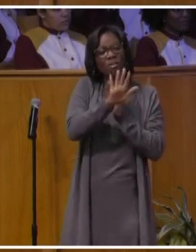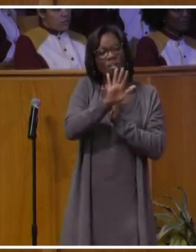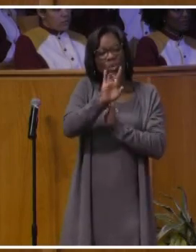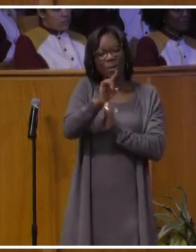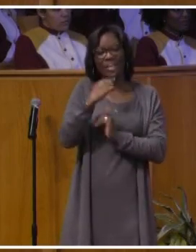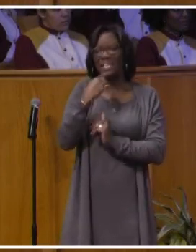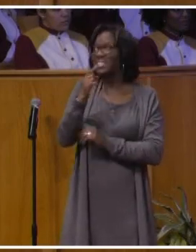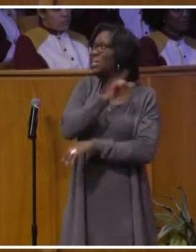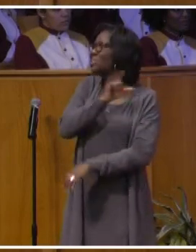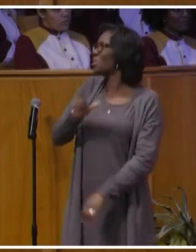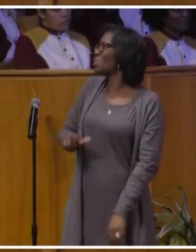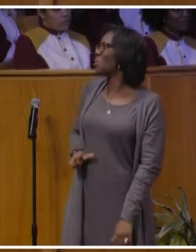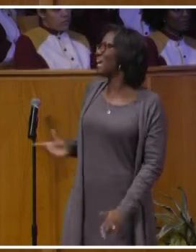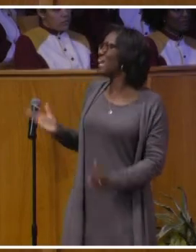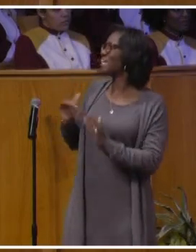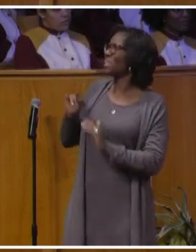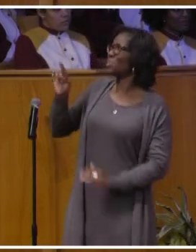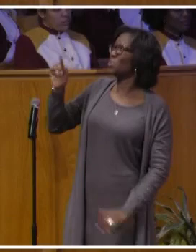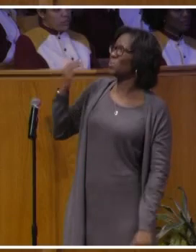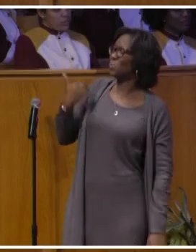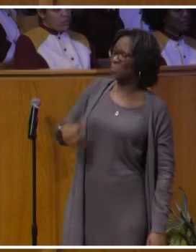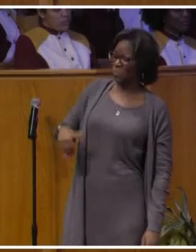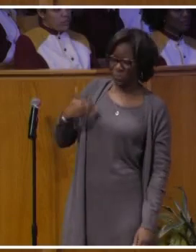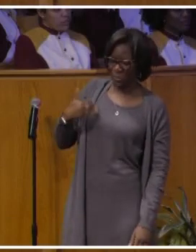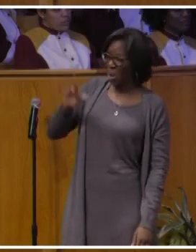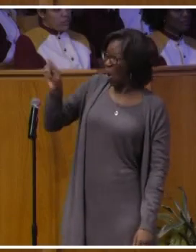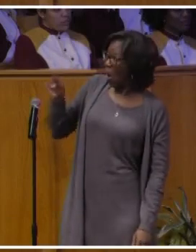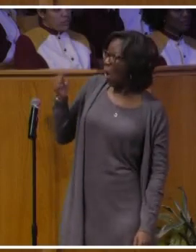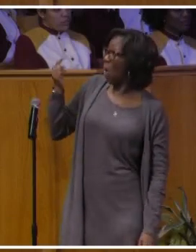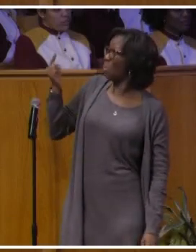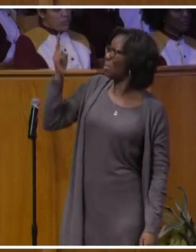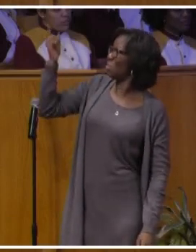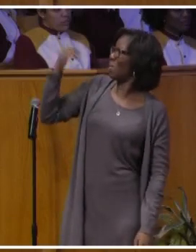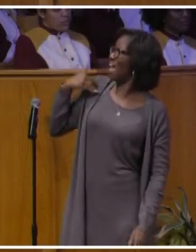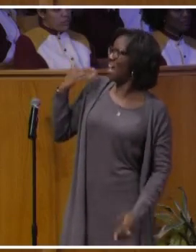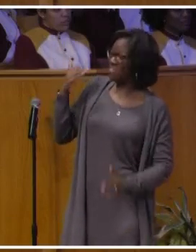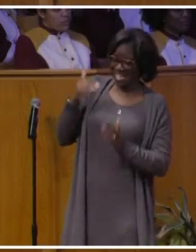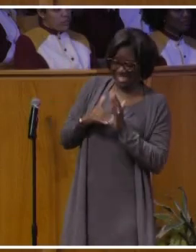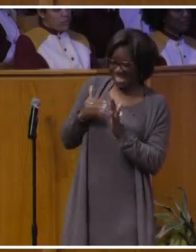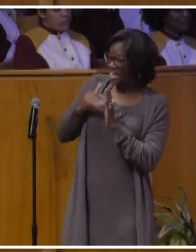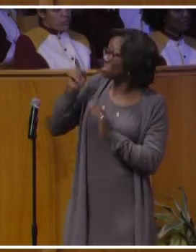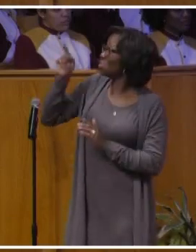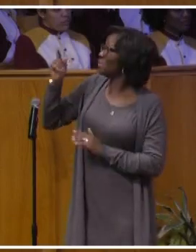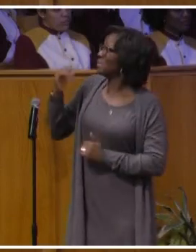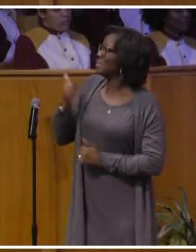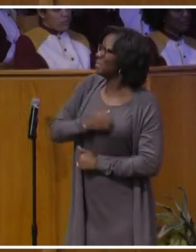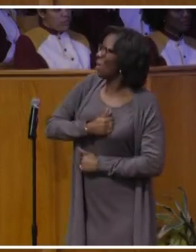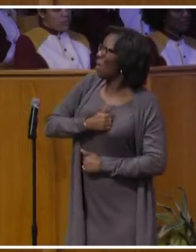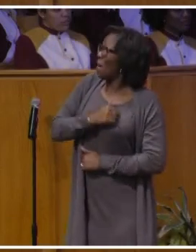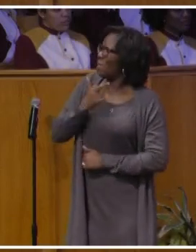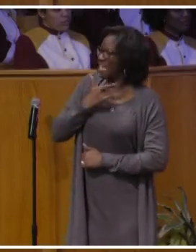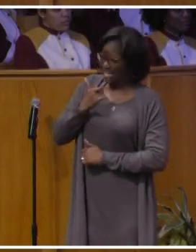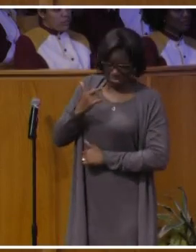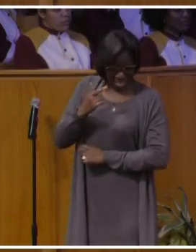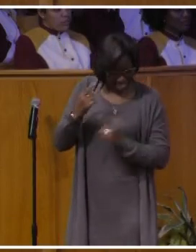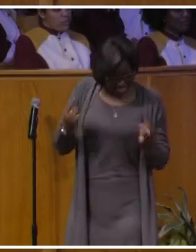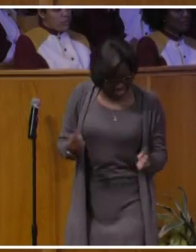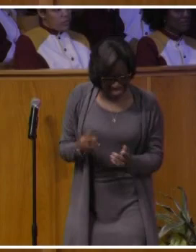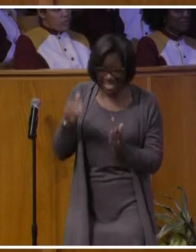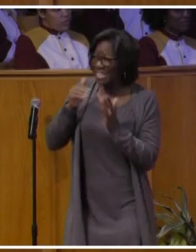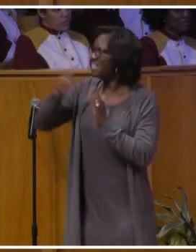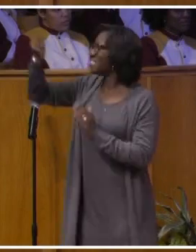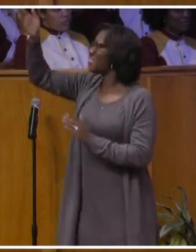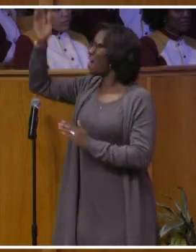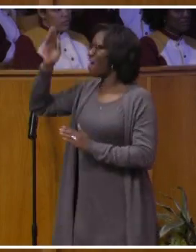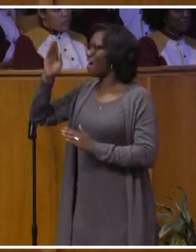says to the Lord, "Against you and you only have I sinned." Because my sin is against